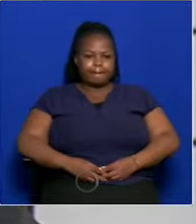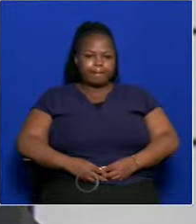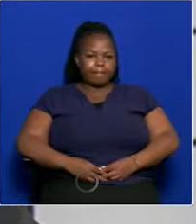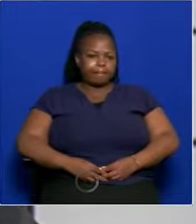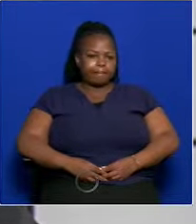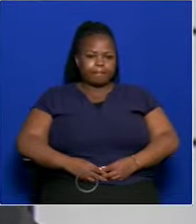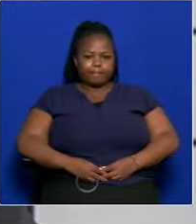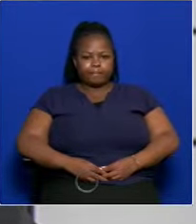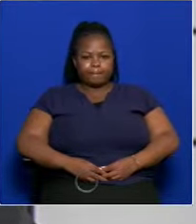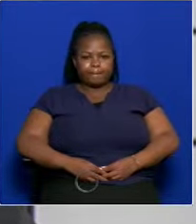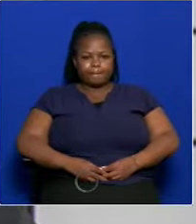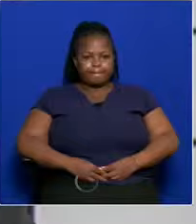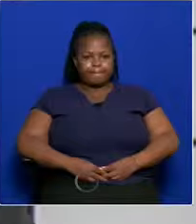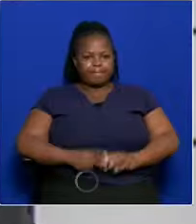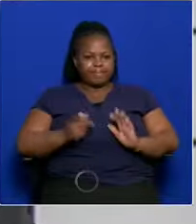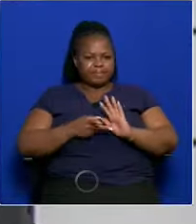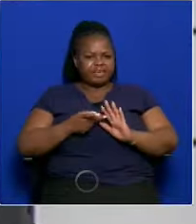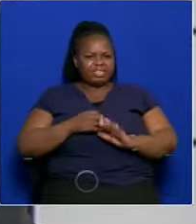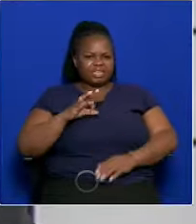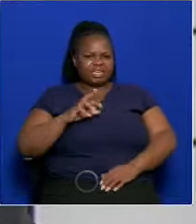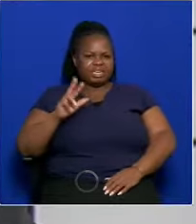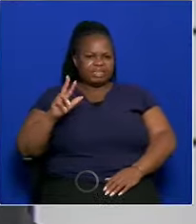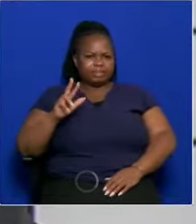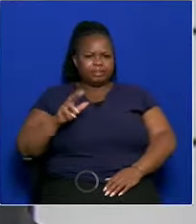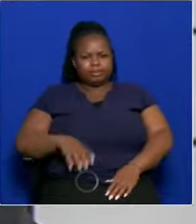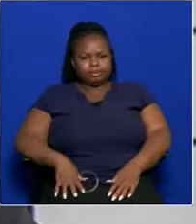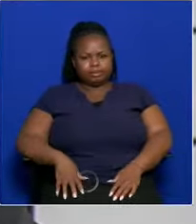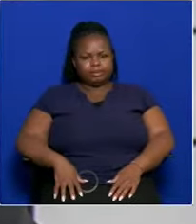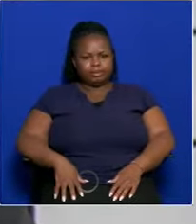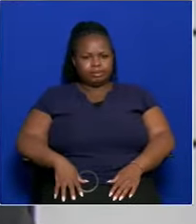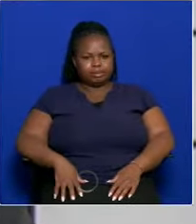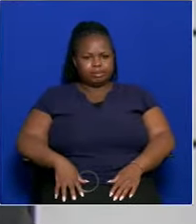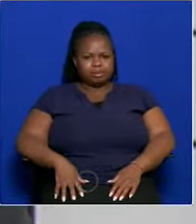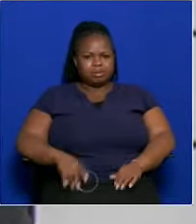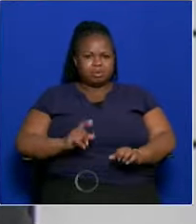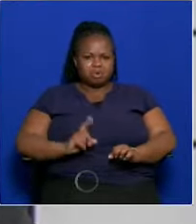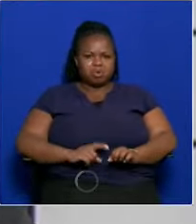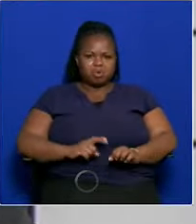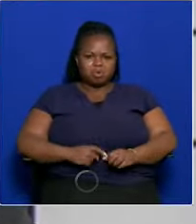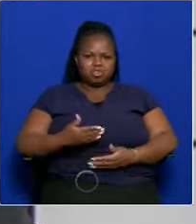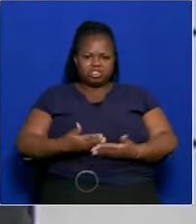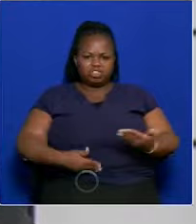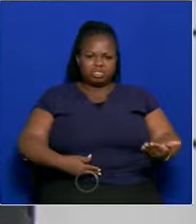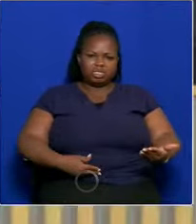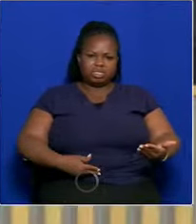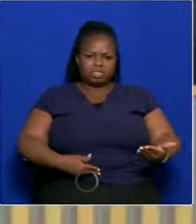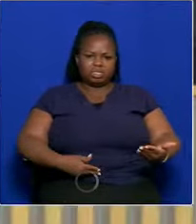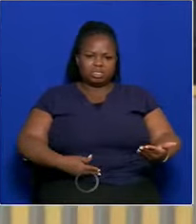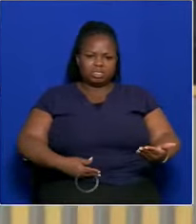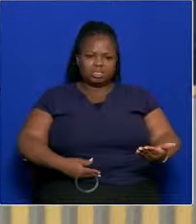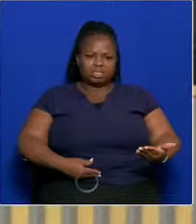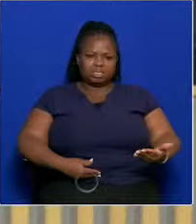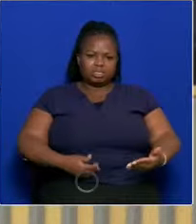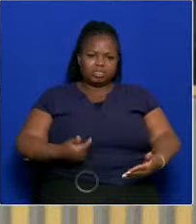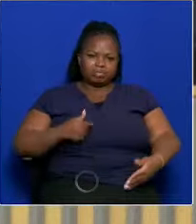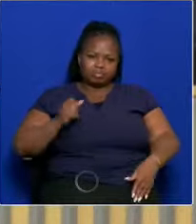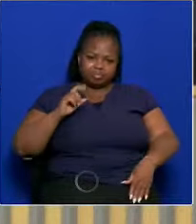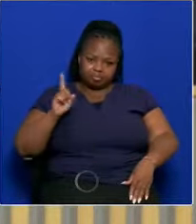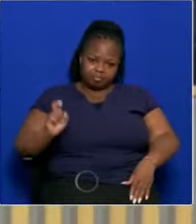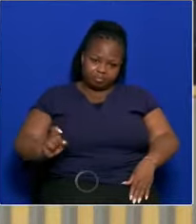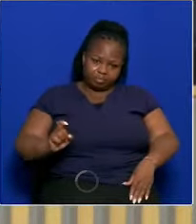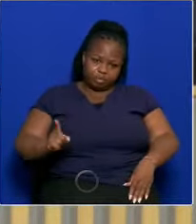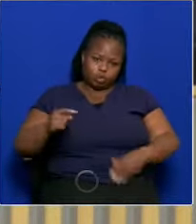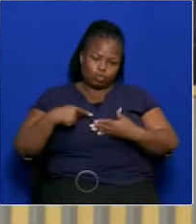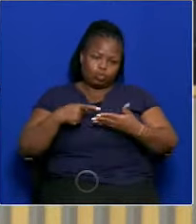38. Yeah, you have a quotation. You've provided a quotation there. So what I'm asking you is, you're discussing with Ms.